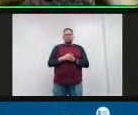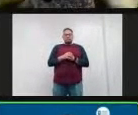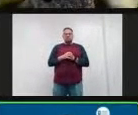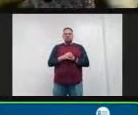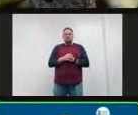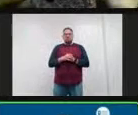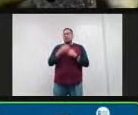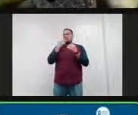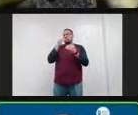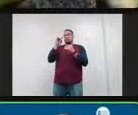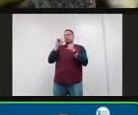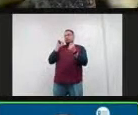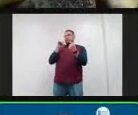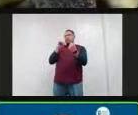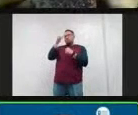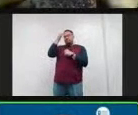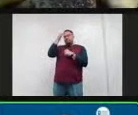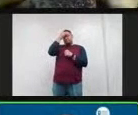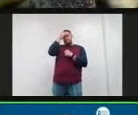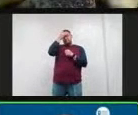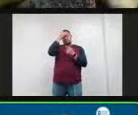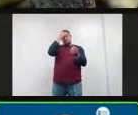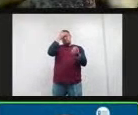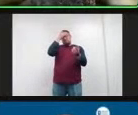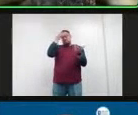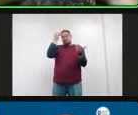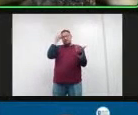Thanks for that feedback. Other thoughts?